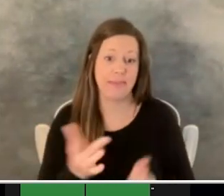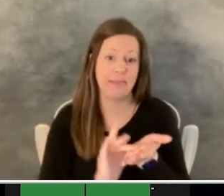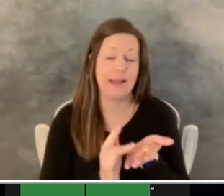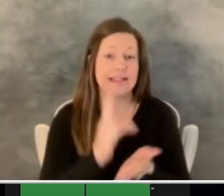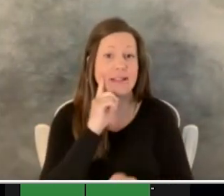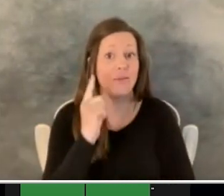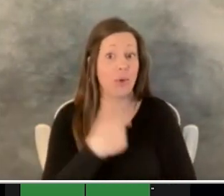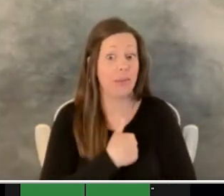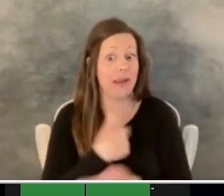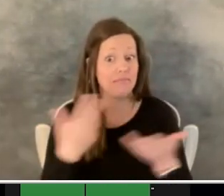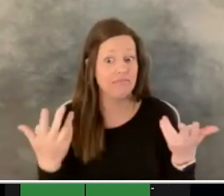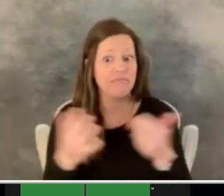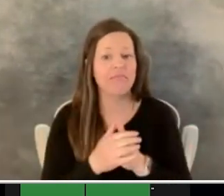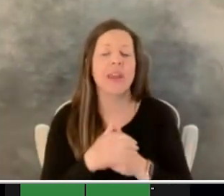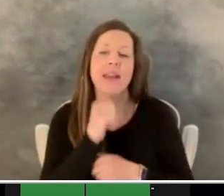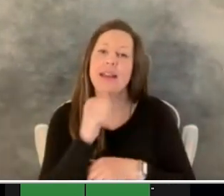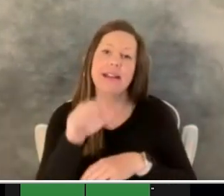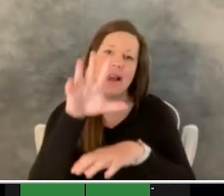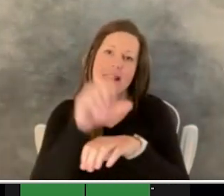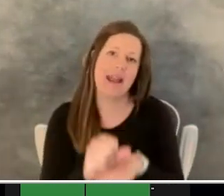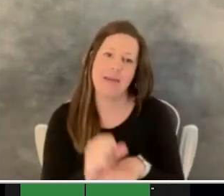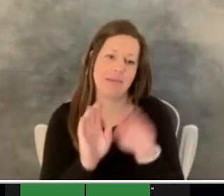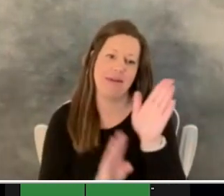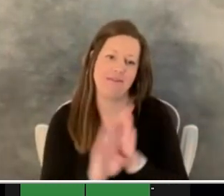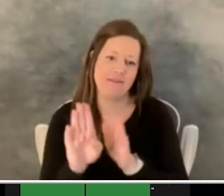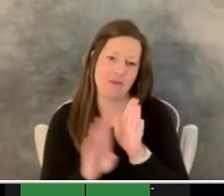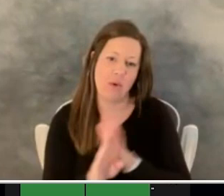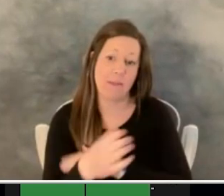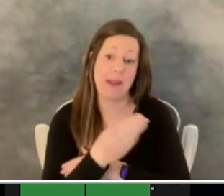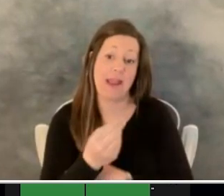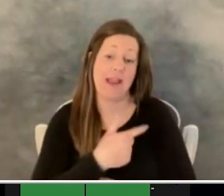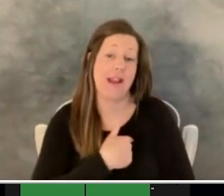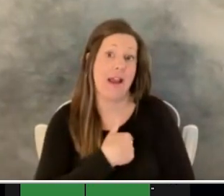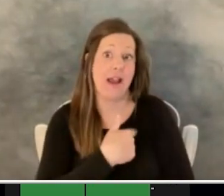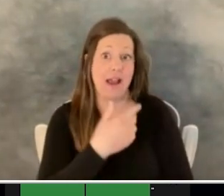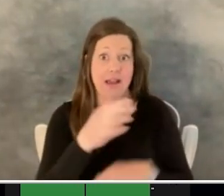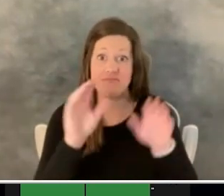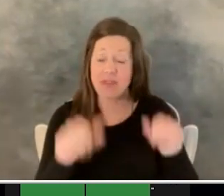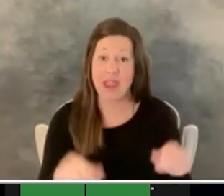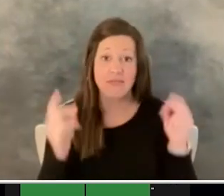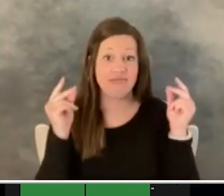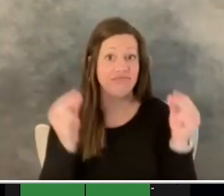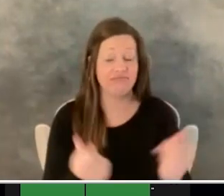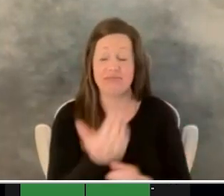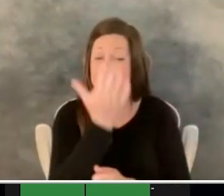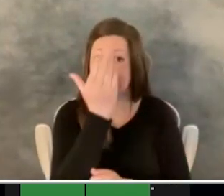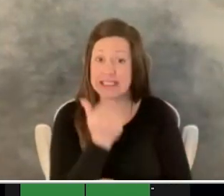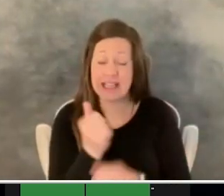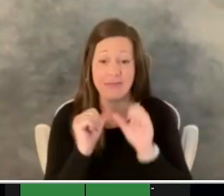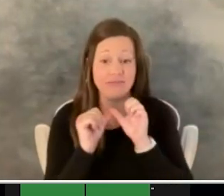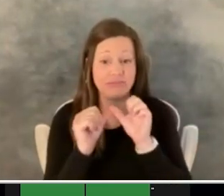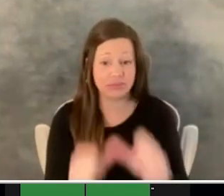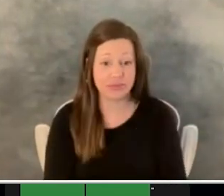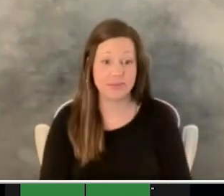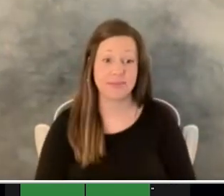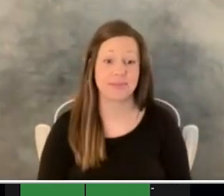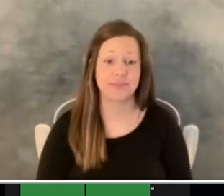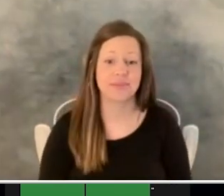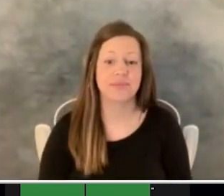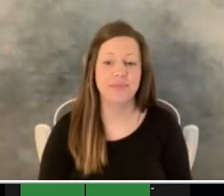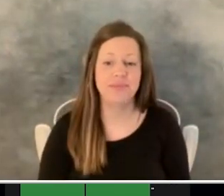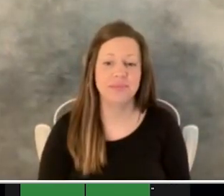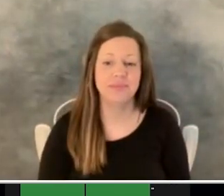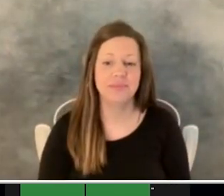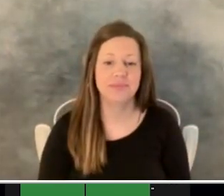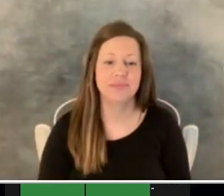me. It's non-habit forming, and I fall asleep like a baby, and I stay asleep. There's an old boy that keeps